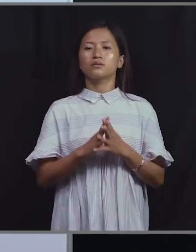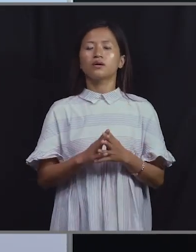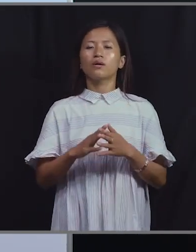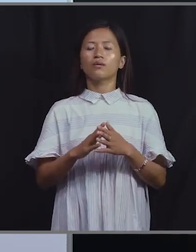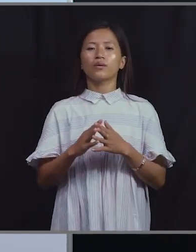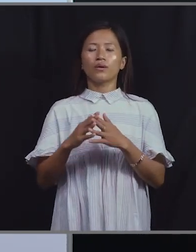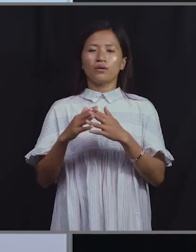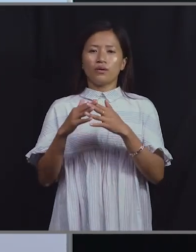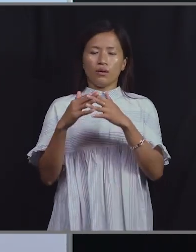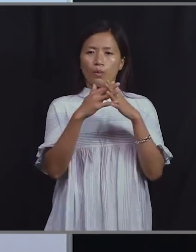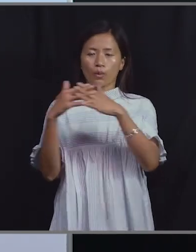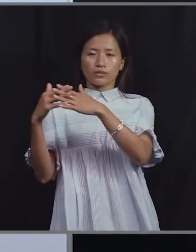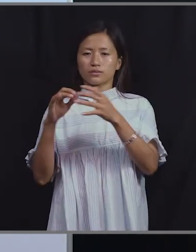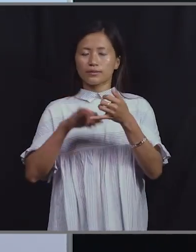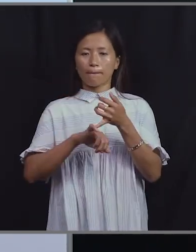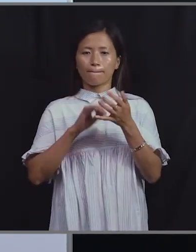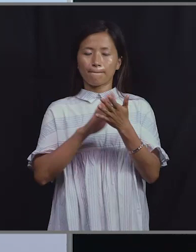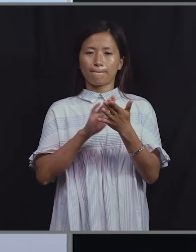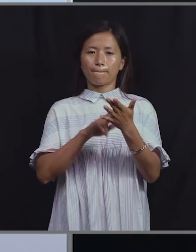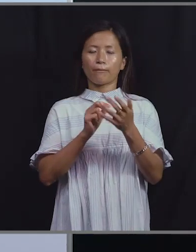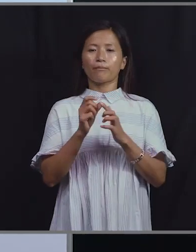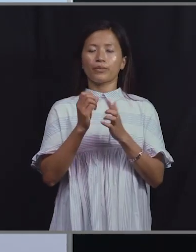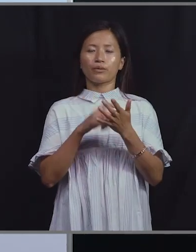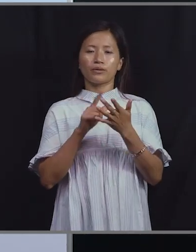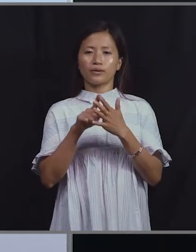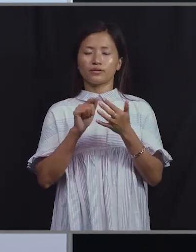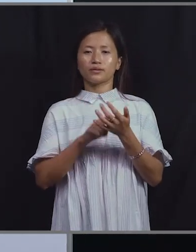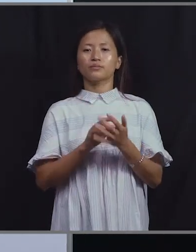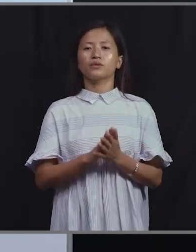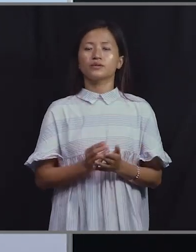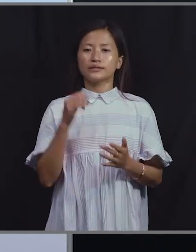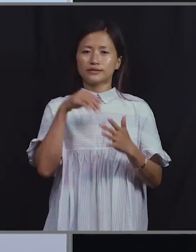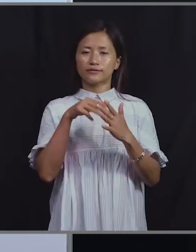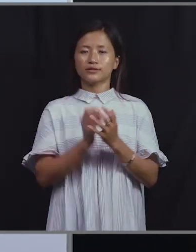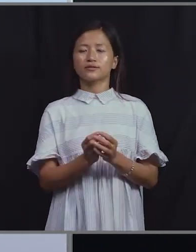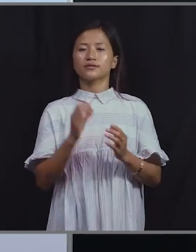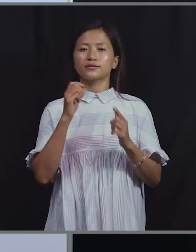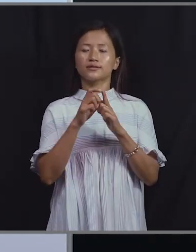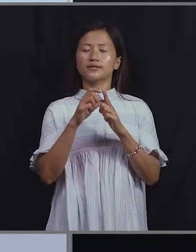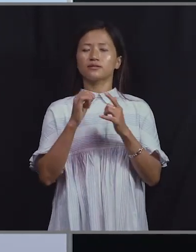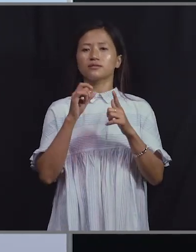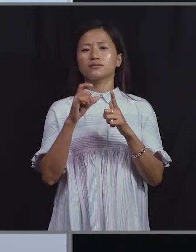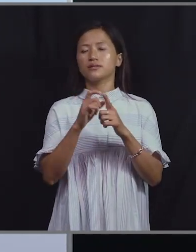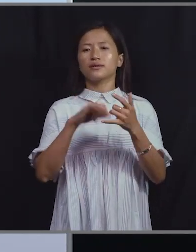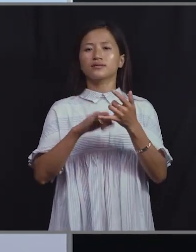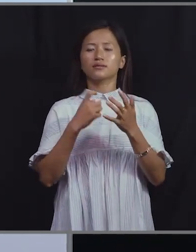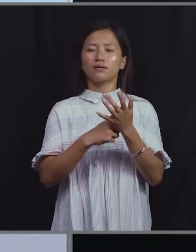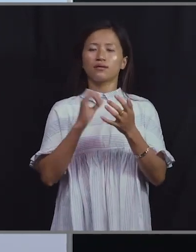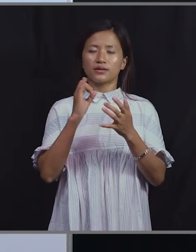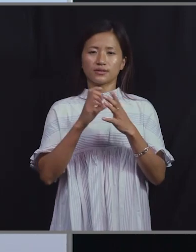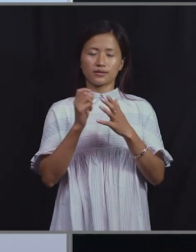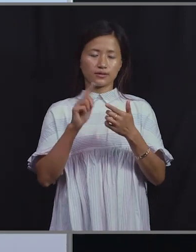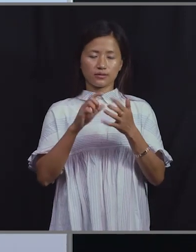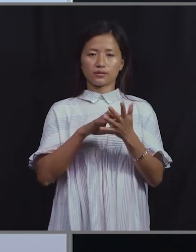power, they asked the United Nations to intervene in this crisis. So the United Nations,